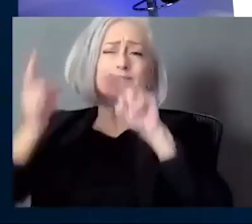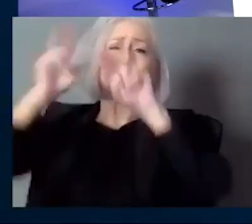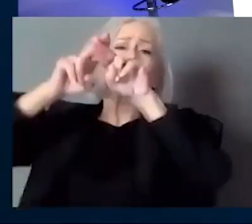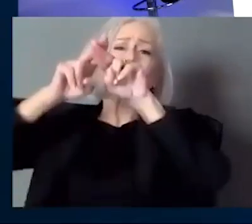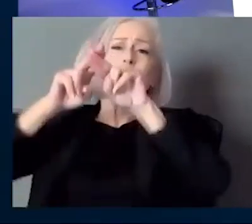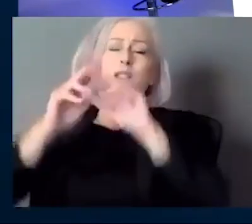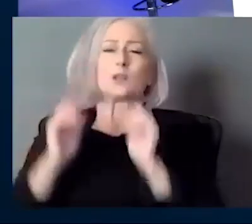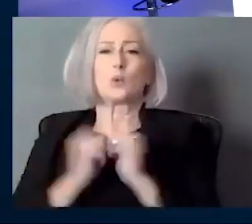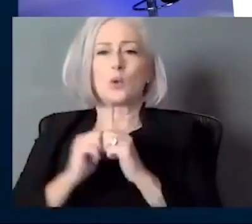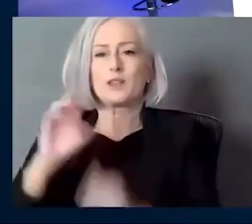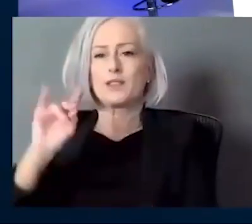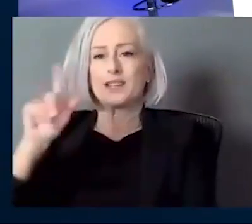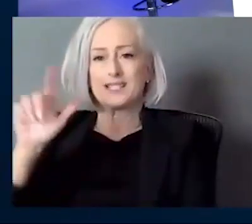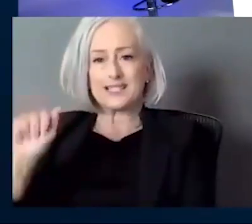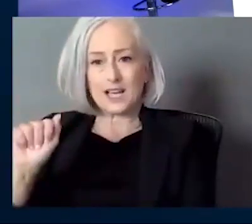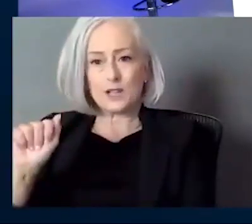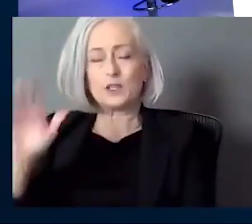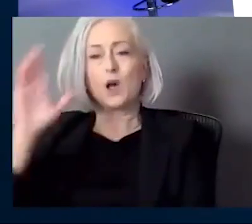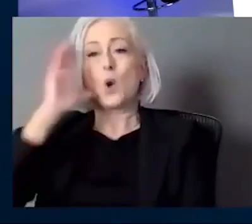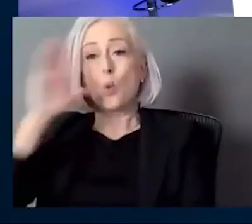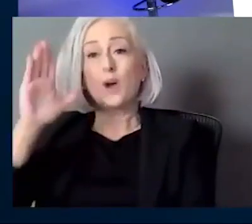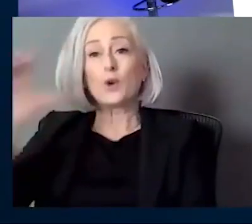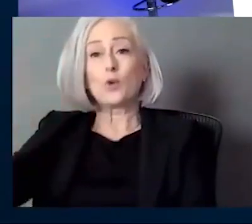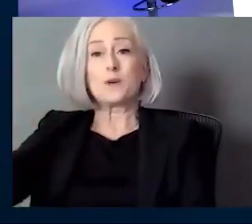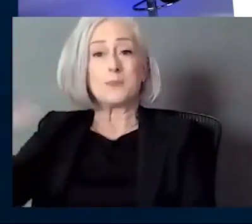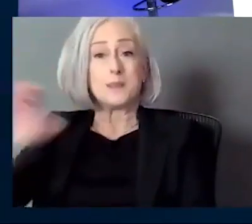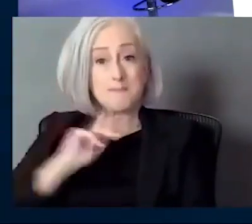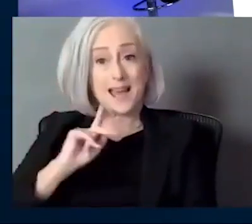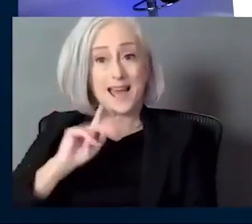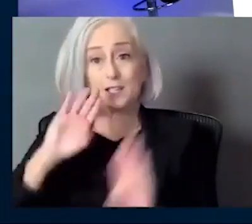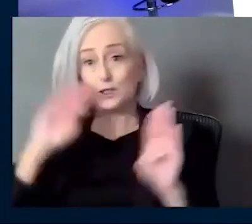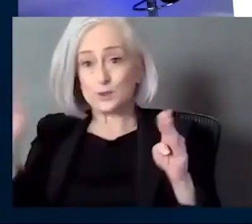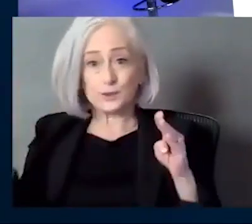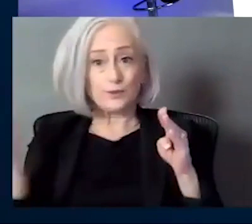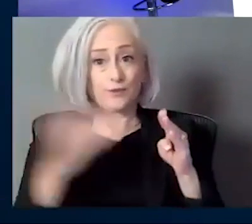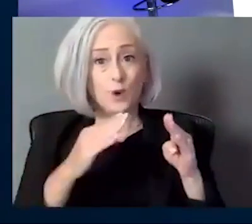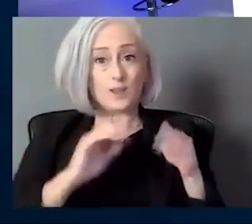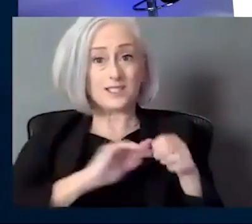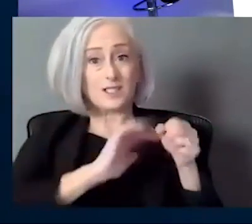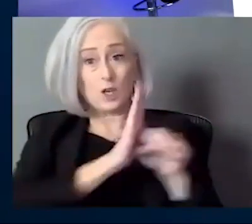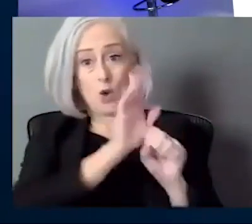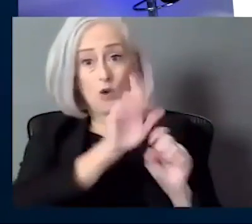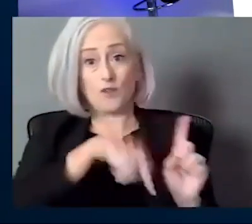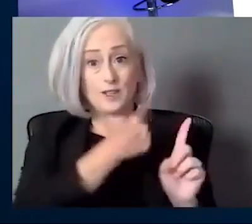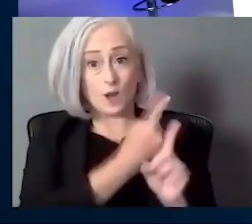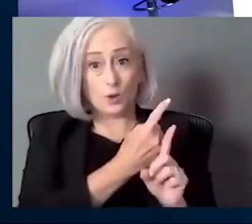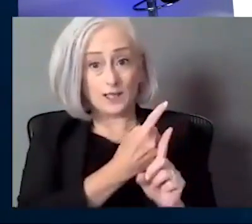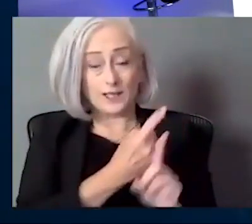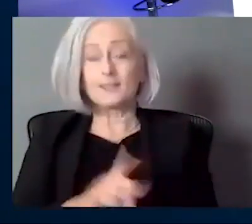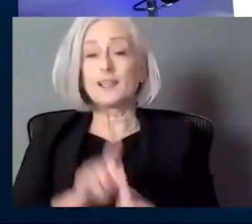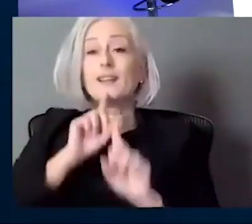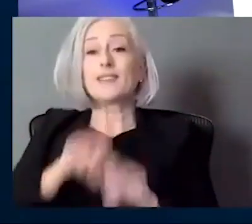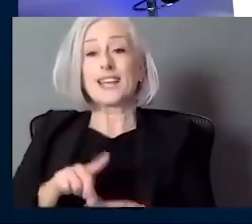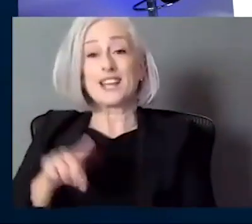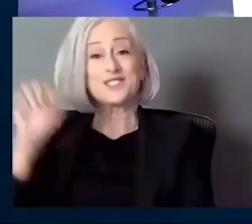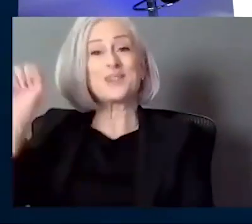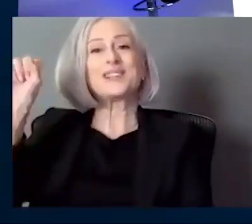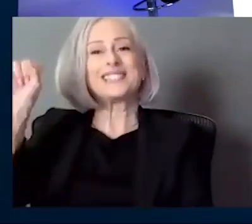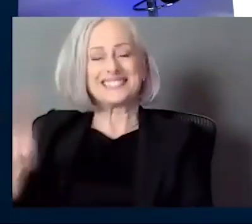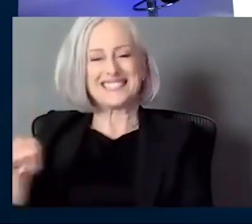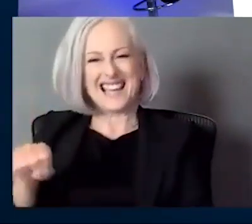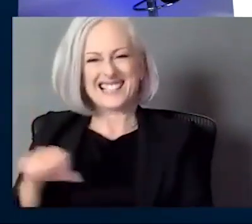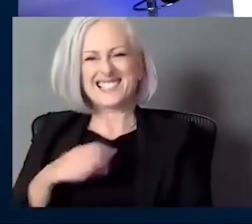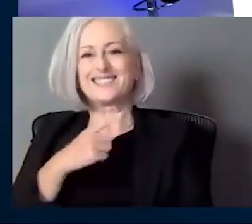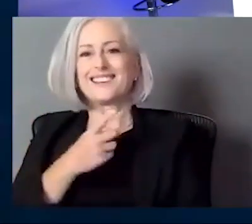go back to an emphasis on COVID? And I can tell you the answer is yes, and that guy, they're going to be the ones that